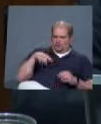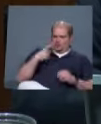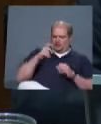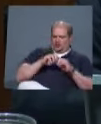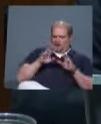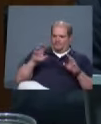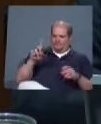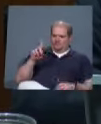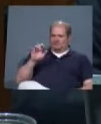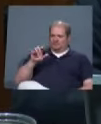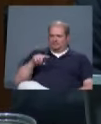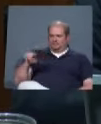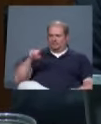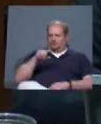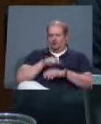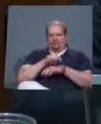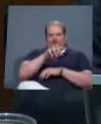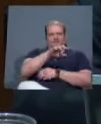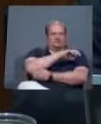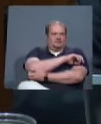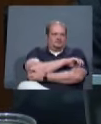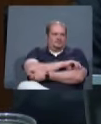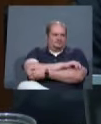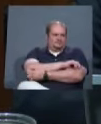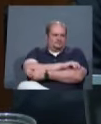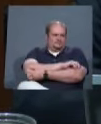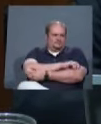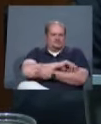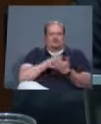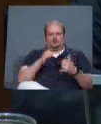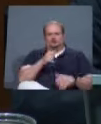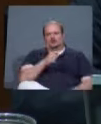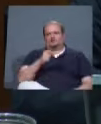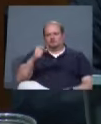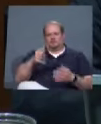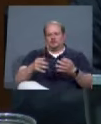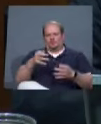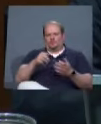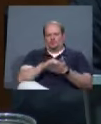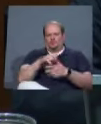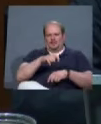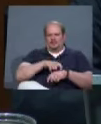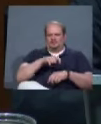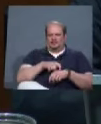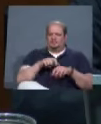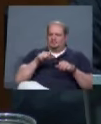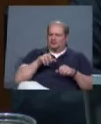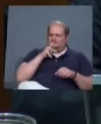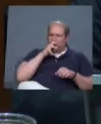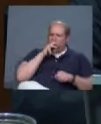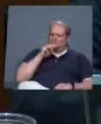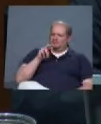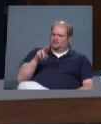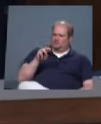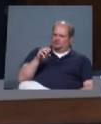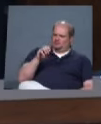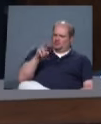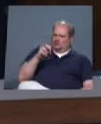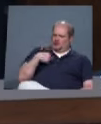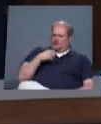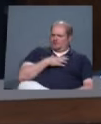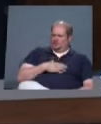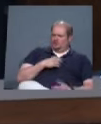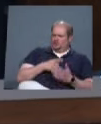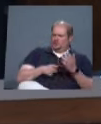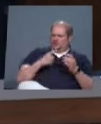in December they sent a they tried to get him into court at that point. But may I speak? But Mrs. Moore, I appreciate what you're